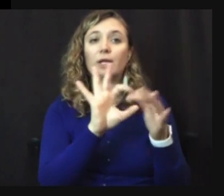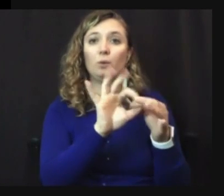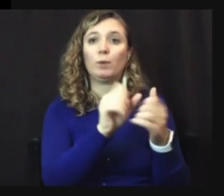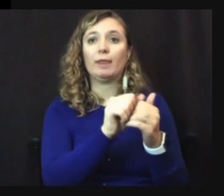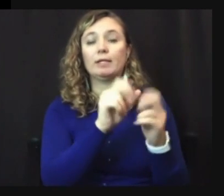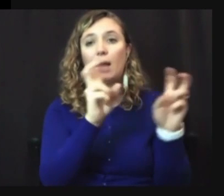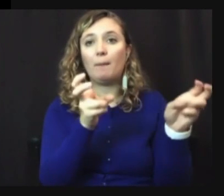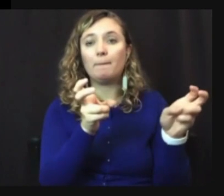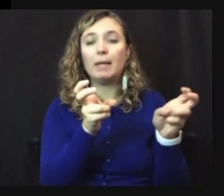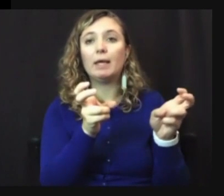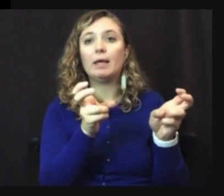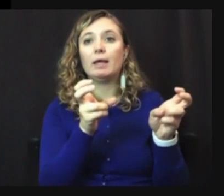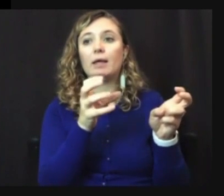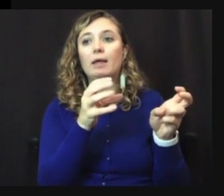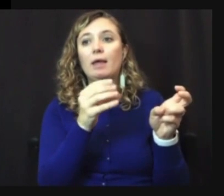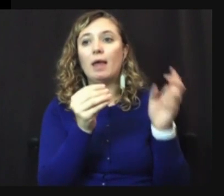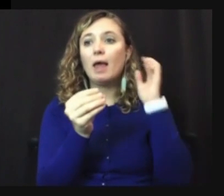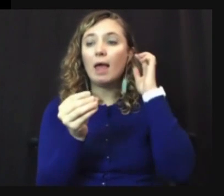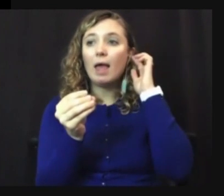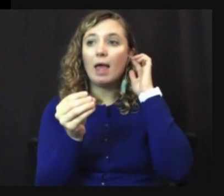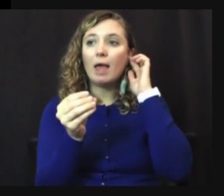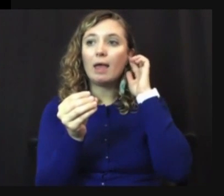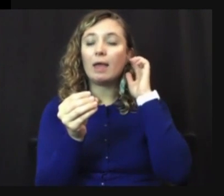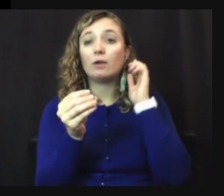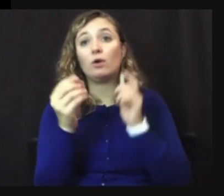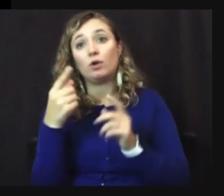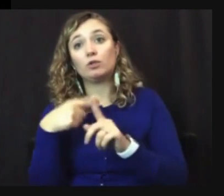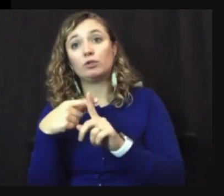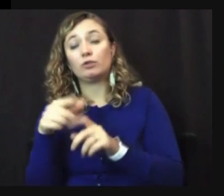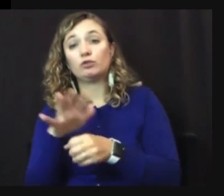do according to how much stress we have.